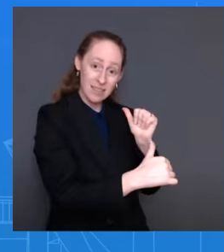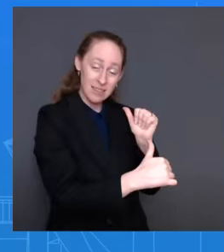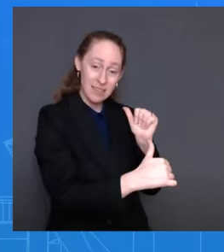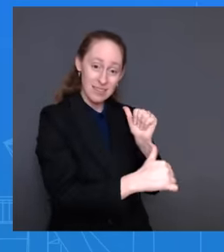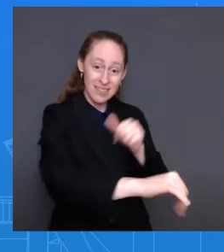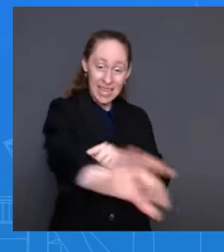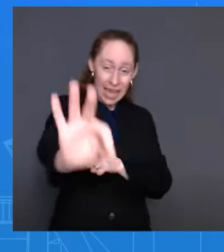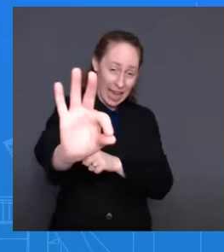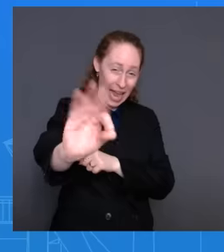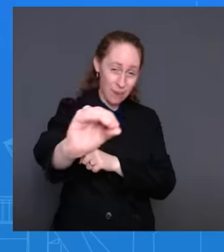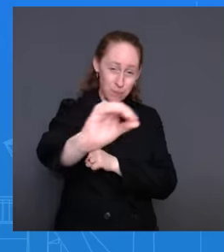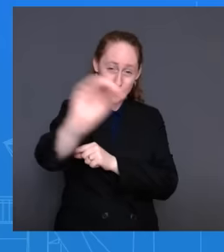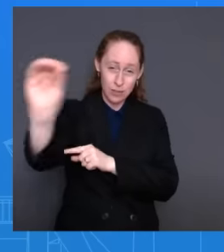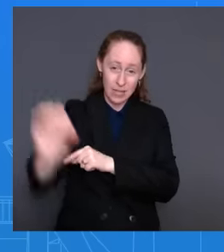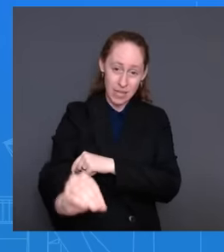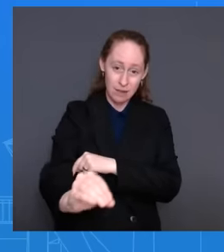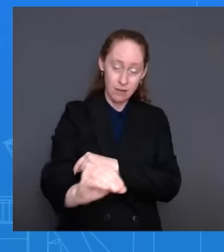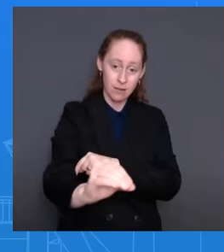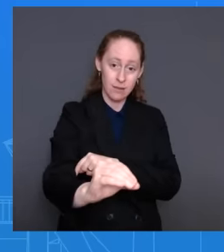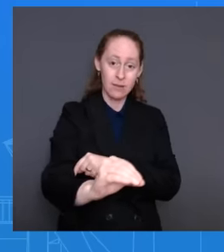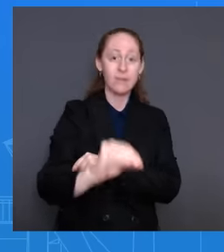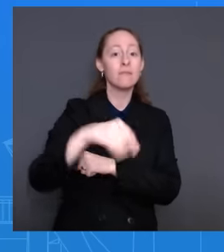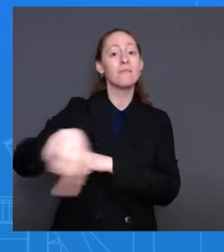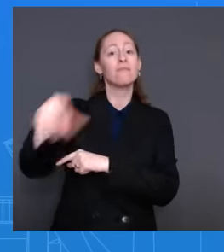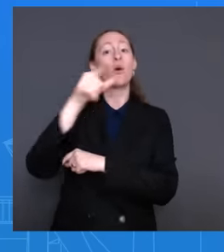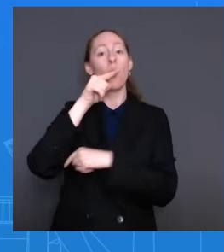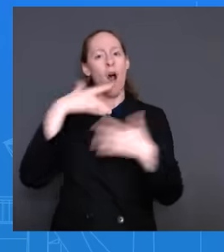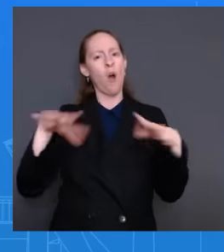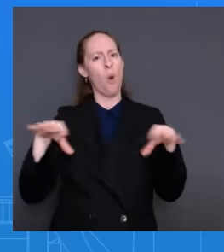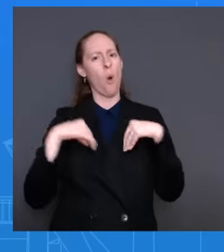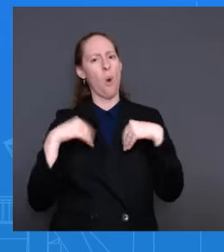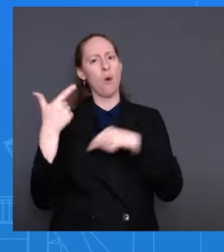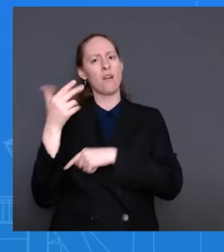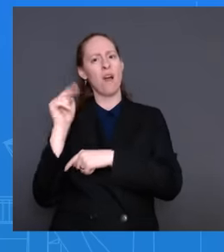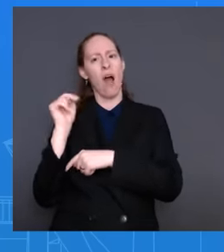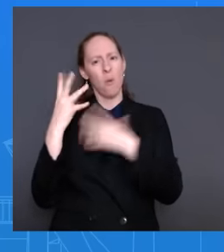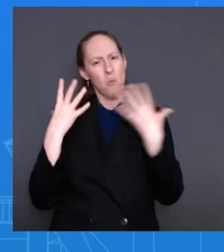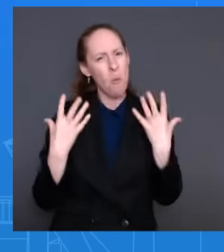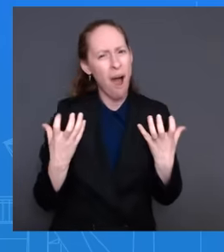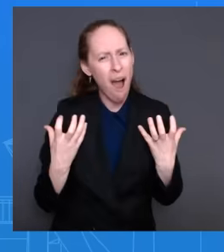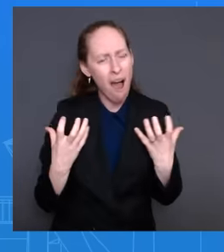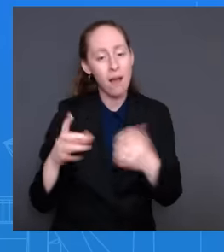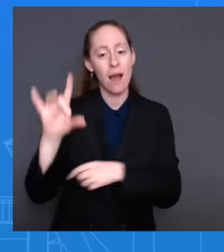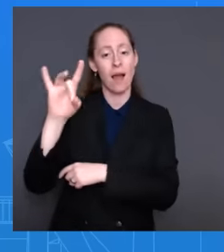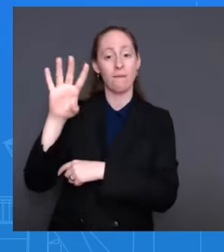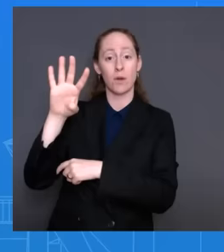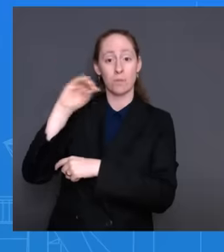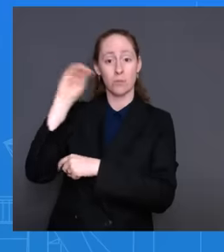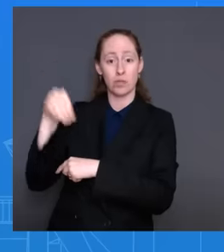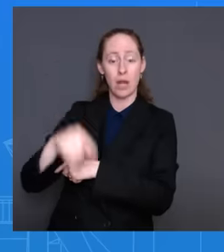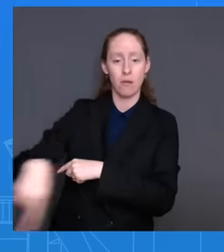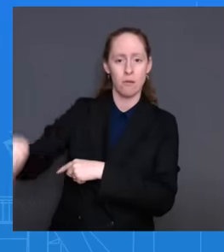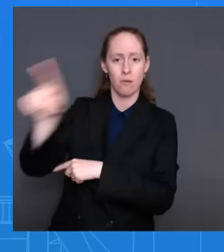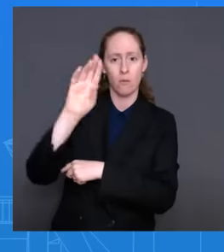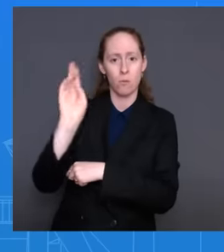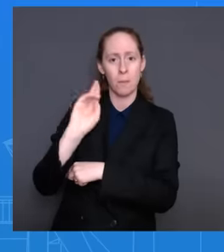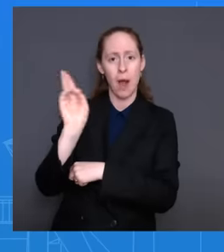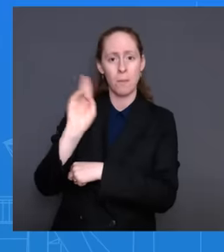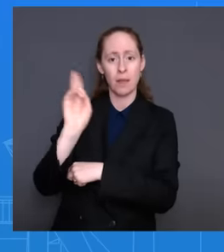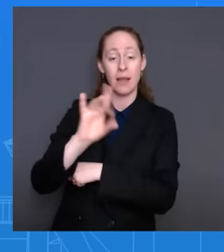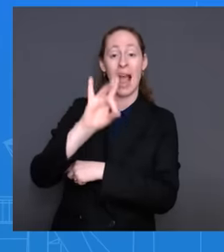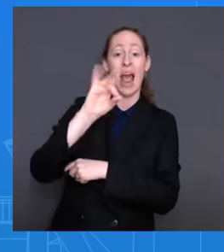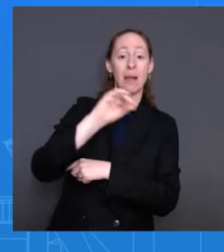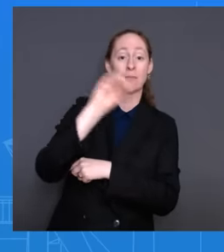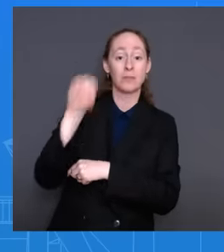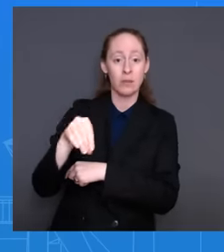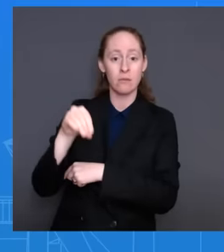That's 90%. 84% of Republicans and 80% of NRA members support background checks. That's what we